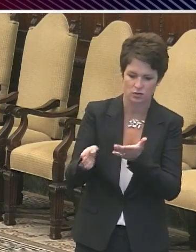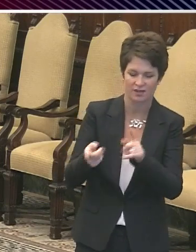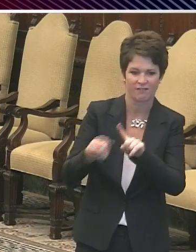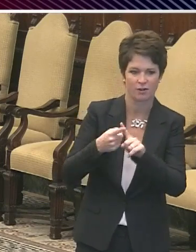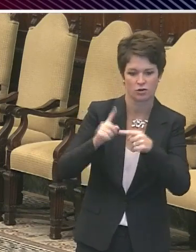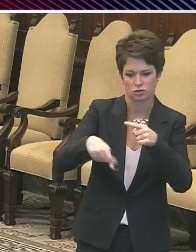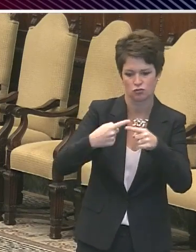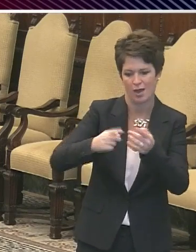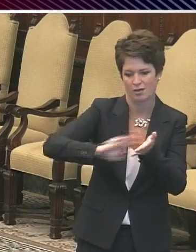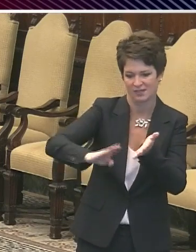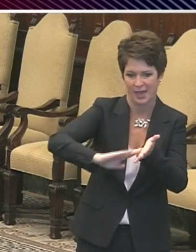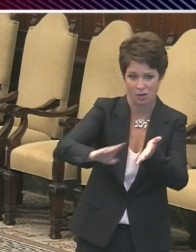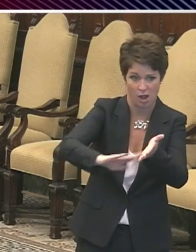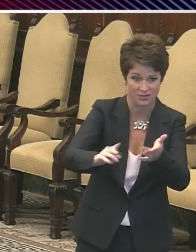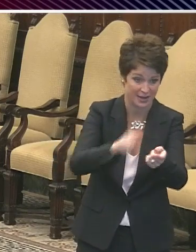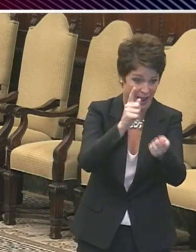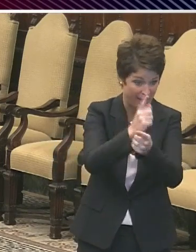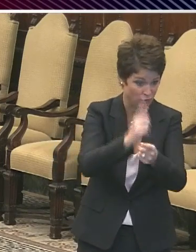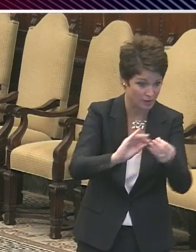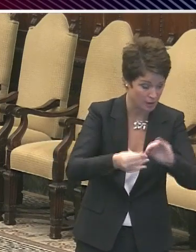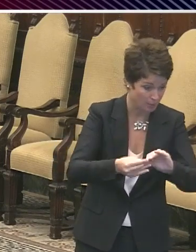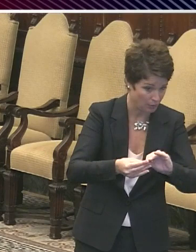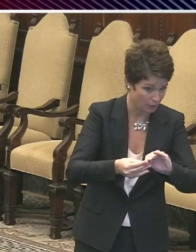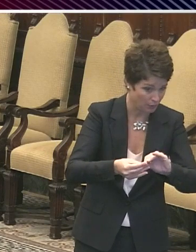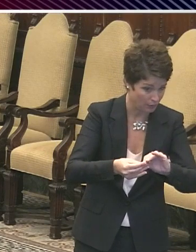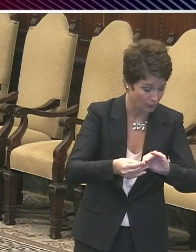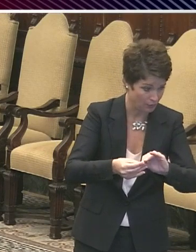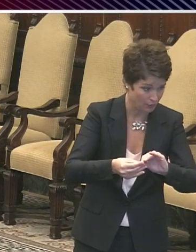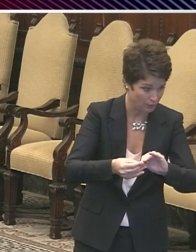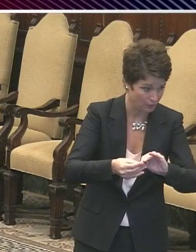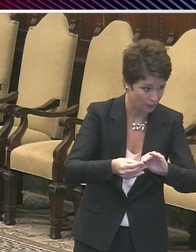round of layoffs. Is that an accurate number?